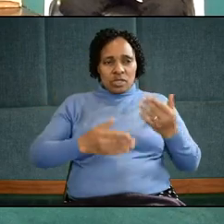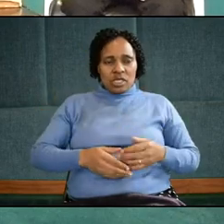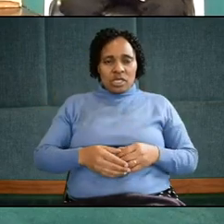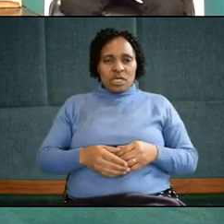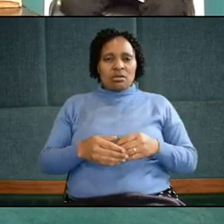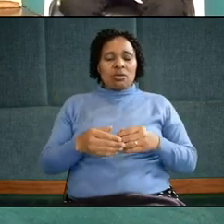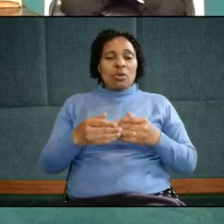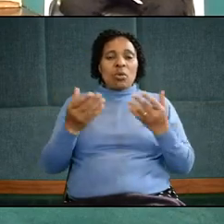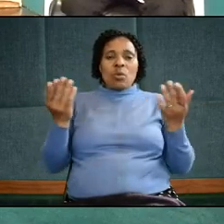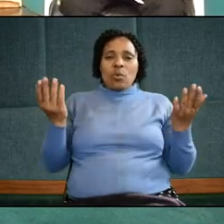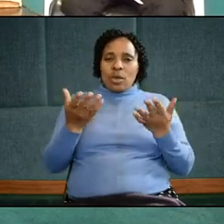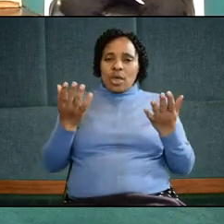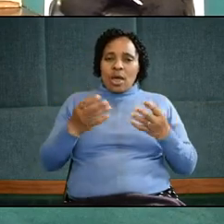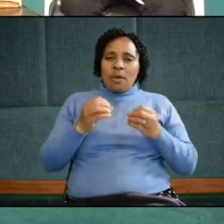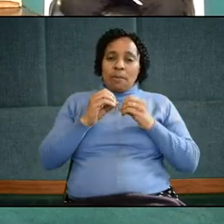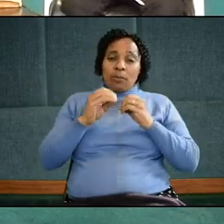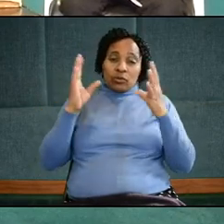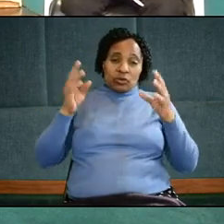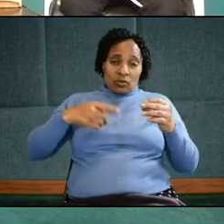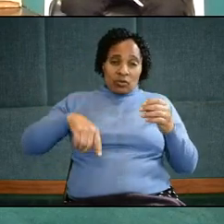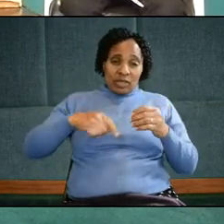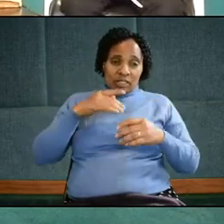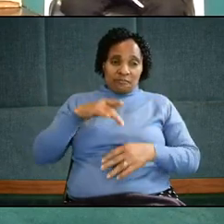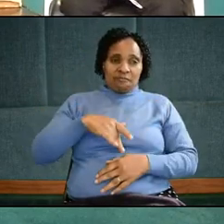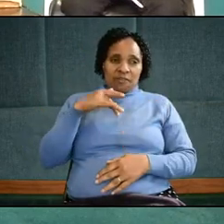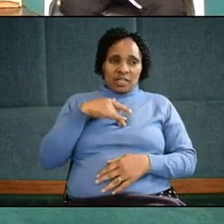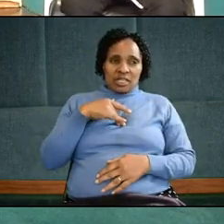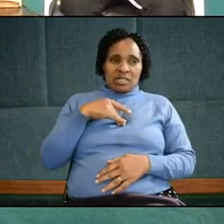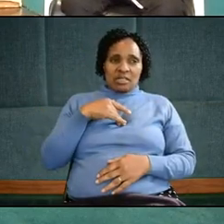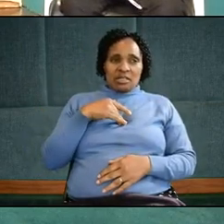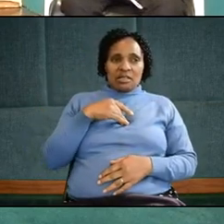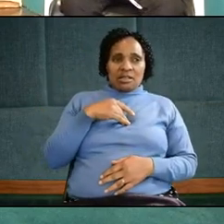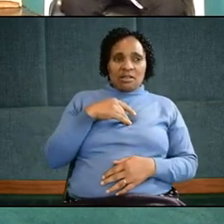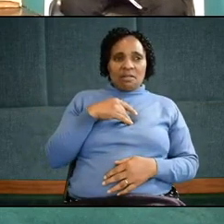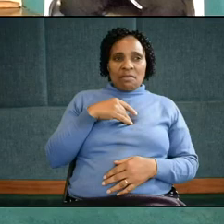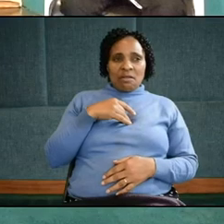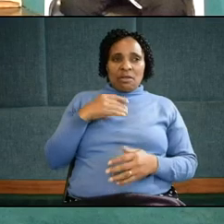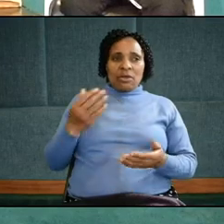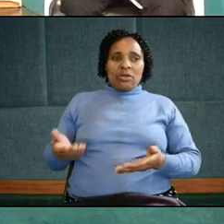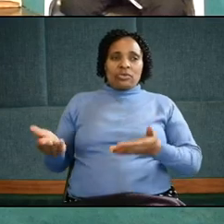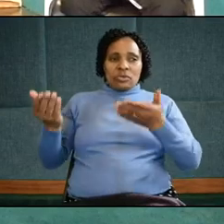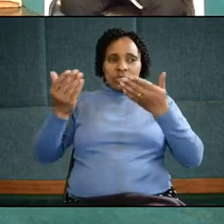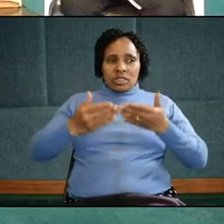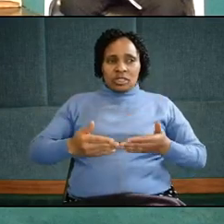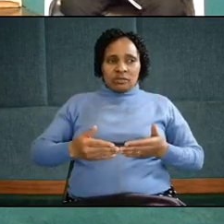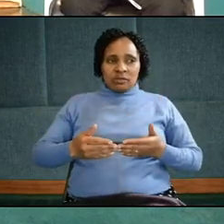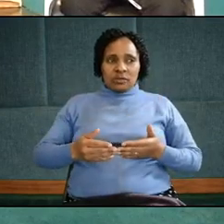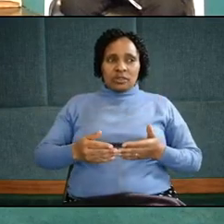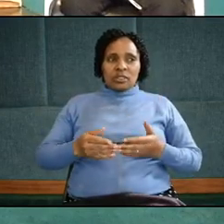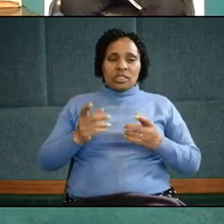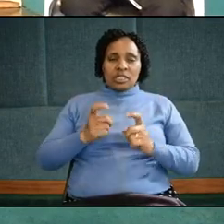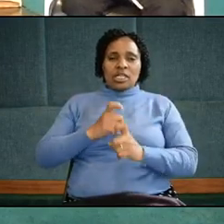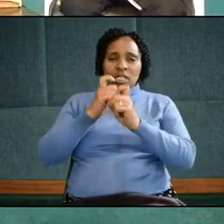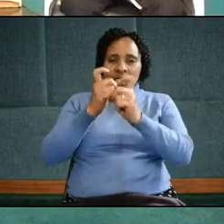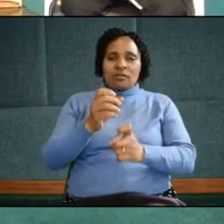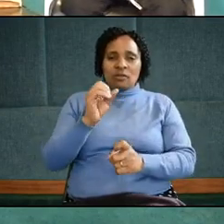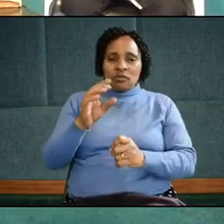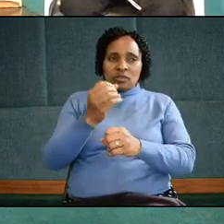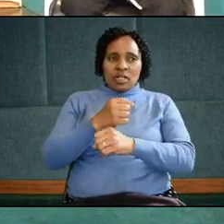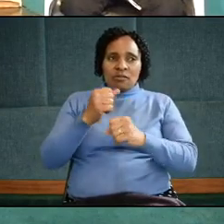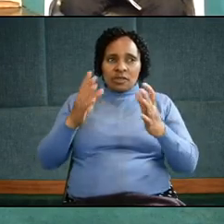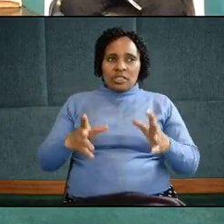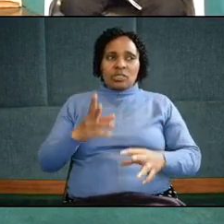aspect where most of us feel that to receive the full gift of salvation, we have to